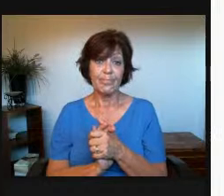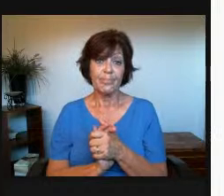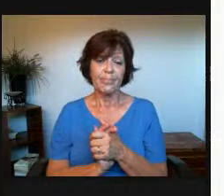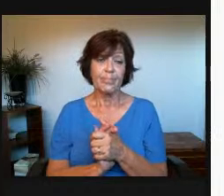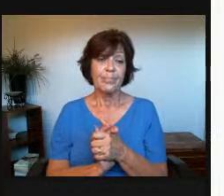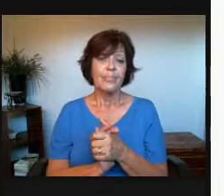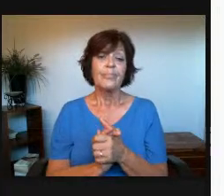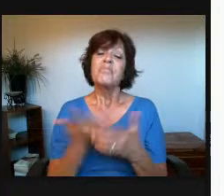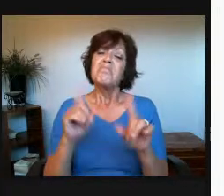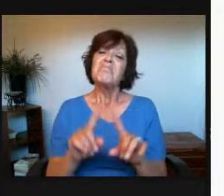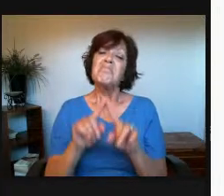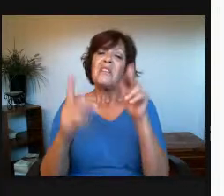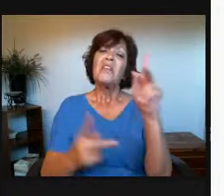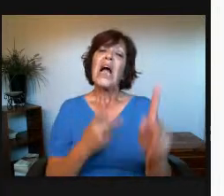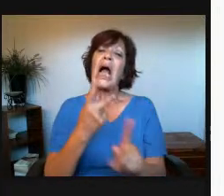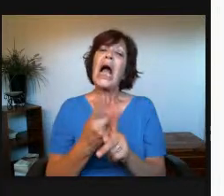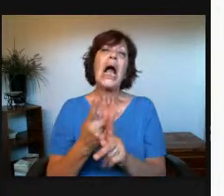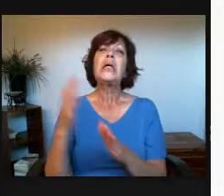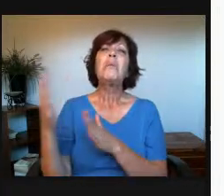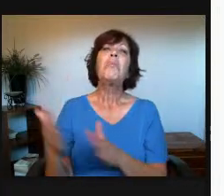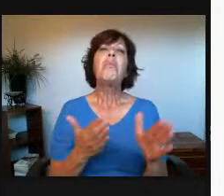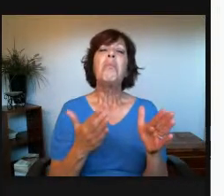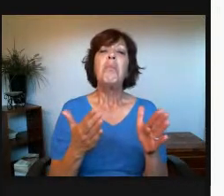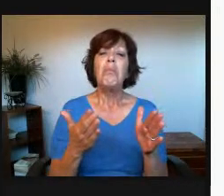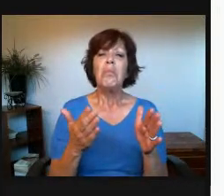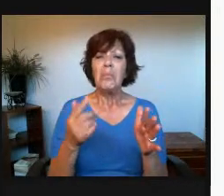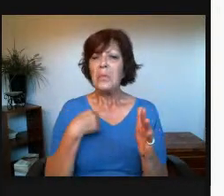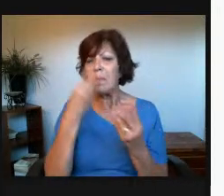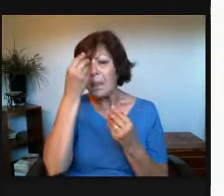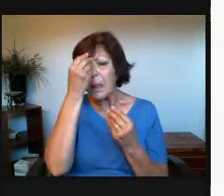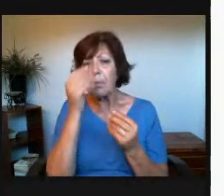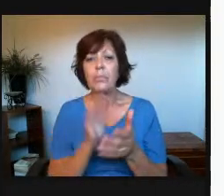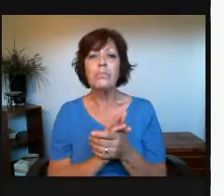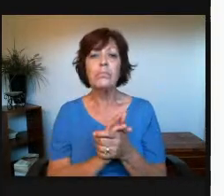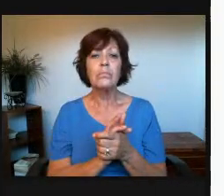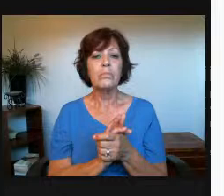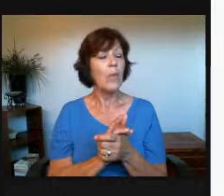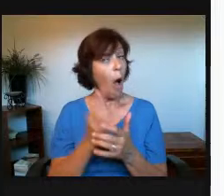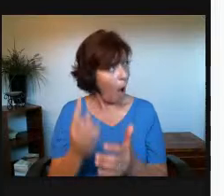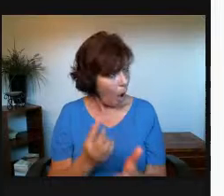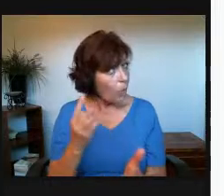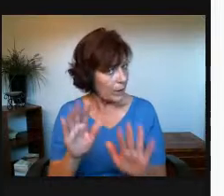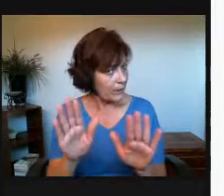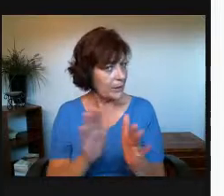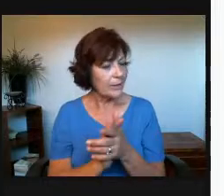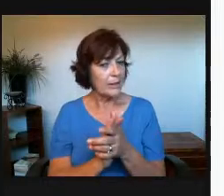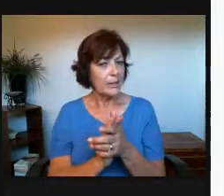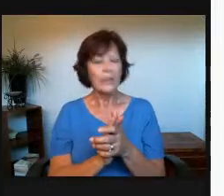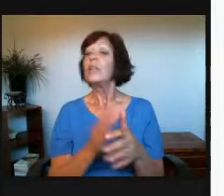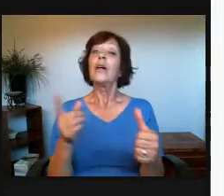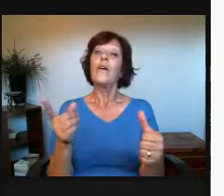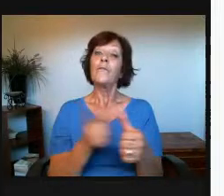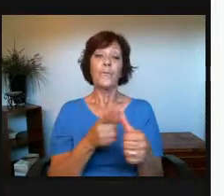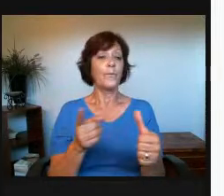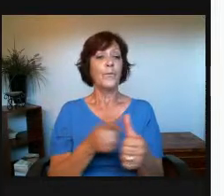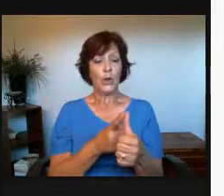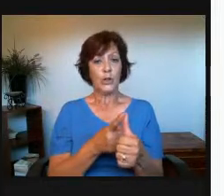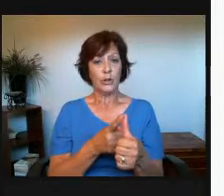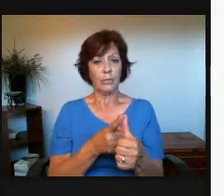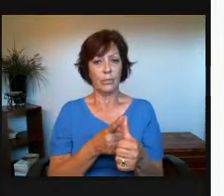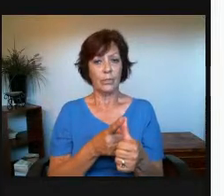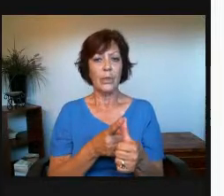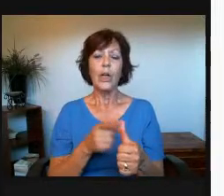So different types of preparedness plans that we need to think about at all times. First and foremost,